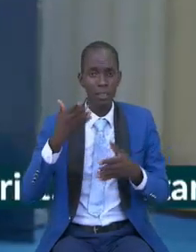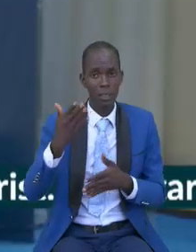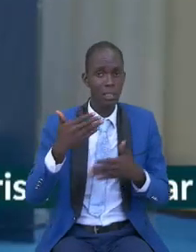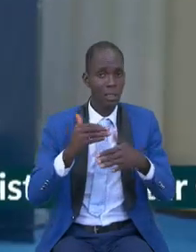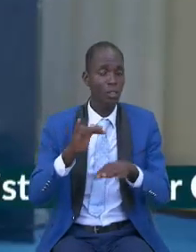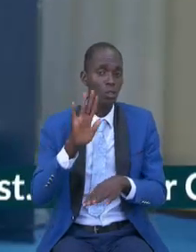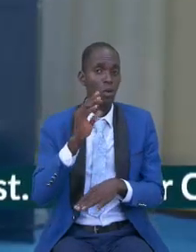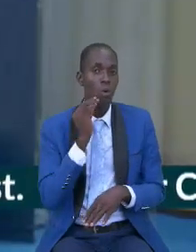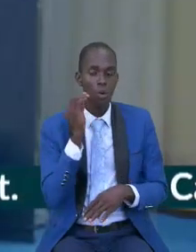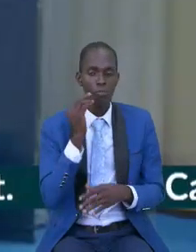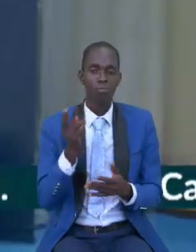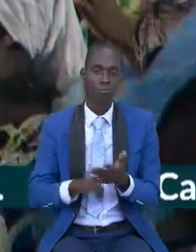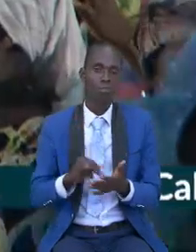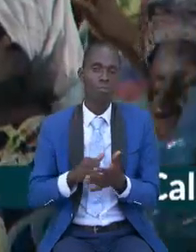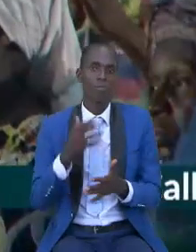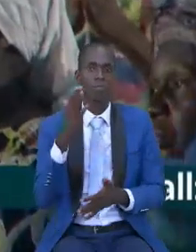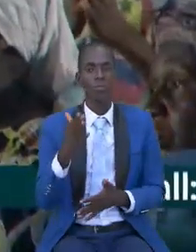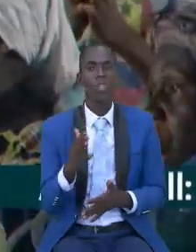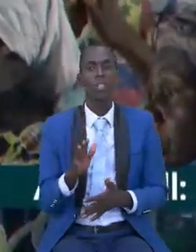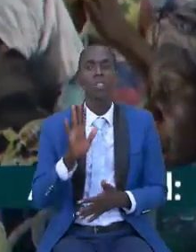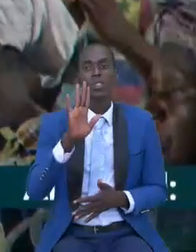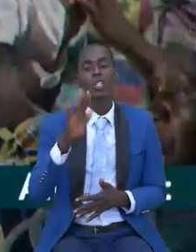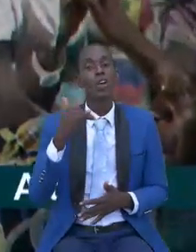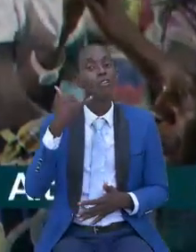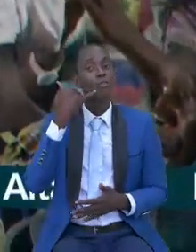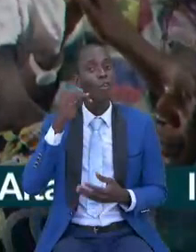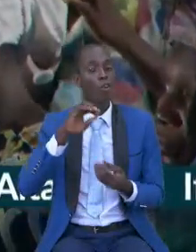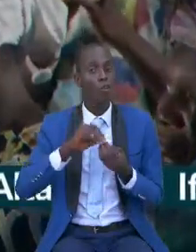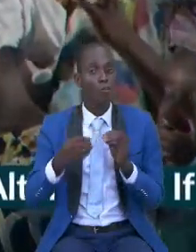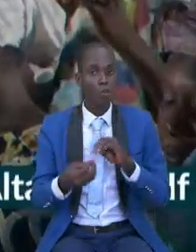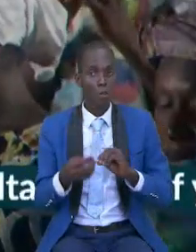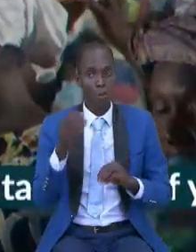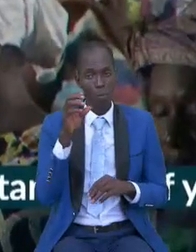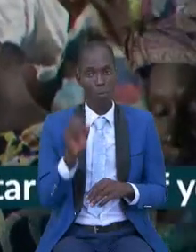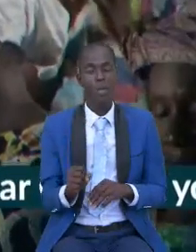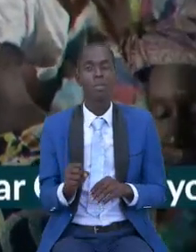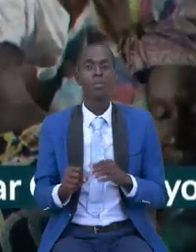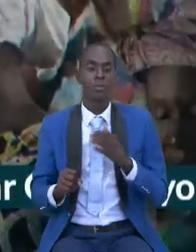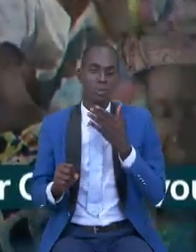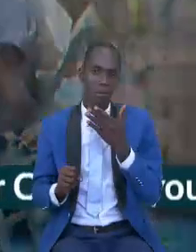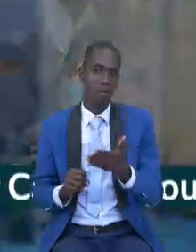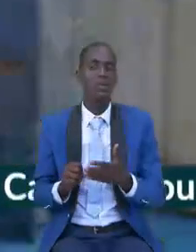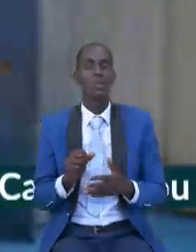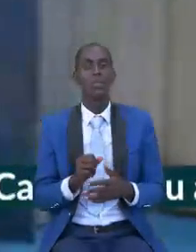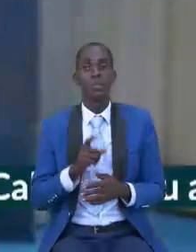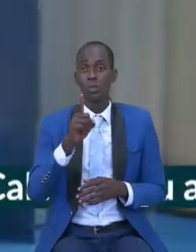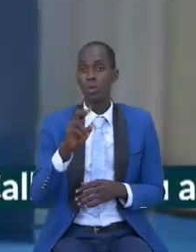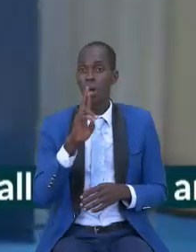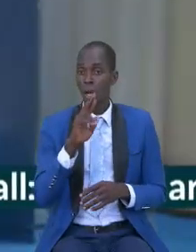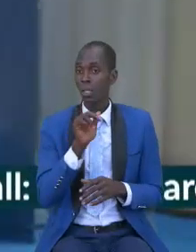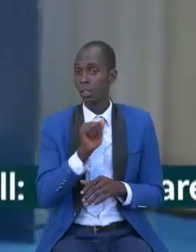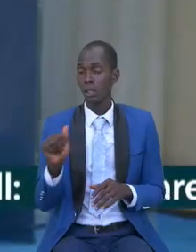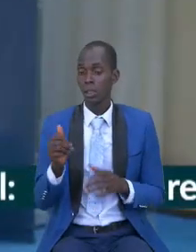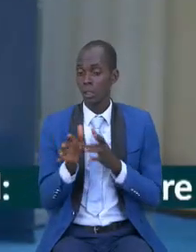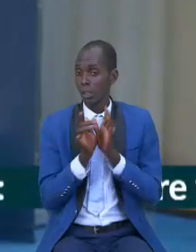us your phone numbers. You are now a believer, a child of God. You will not lie to